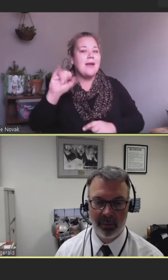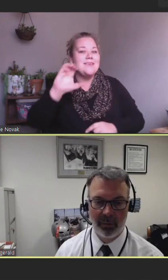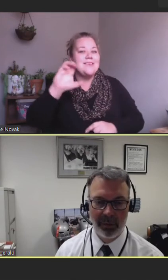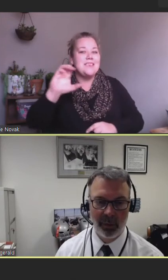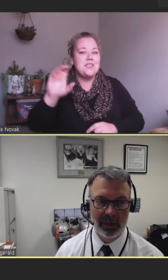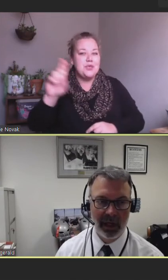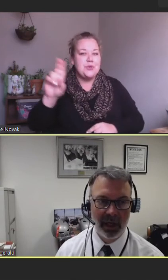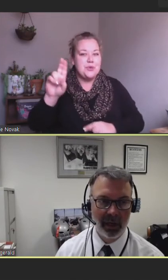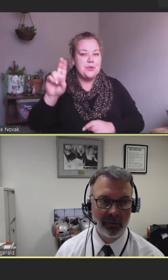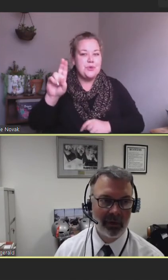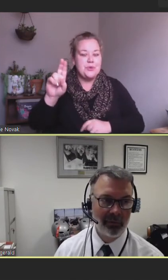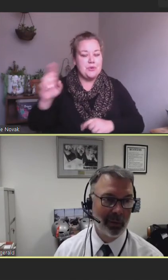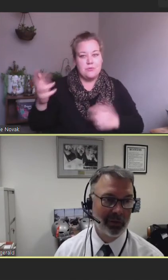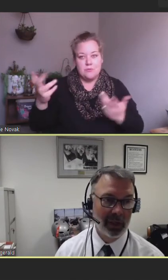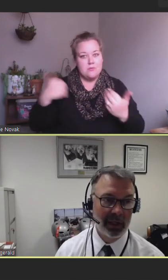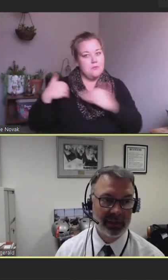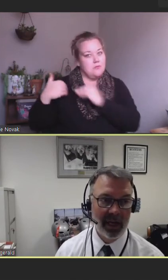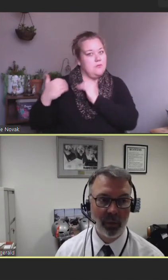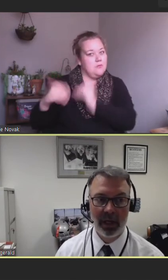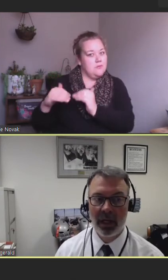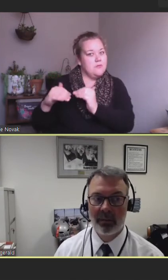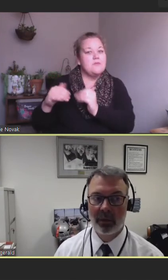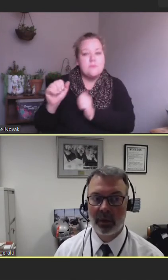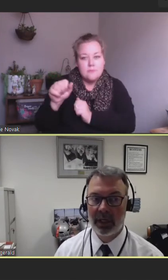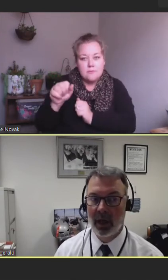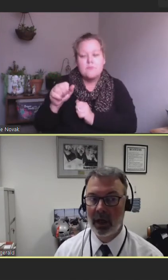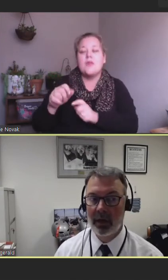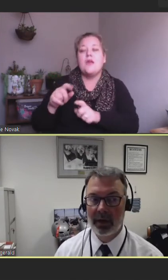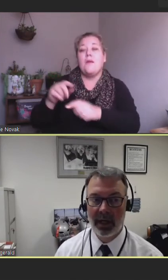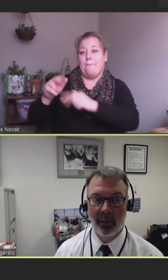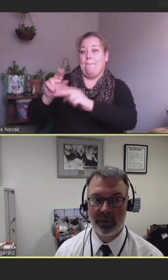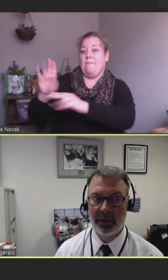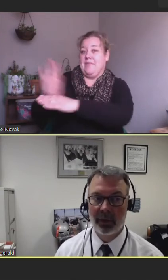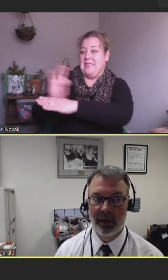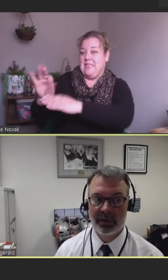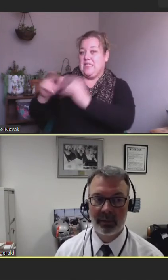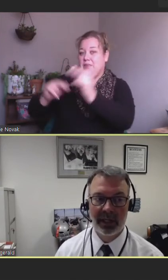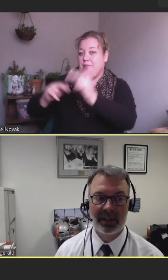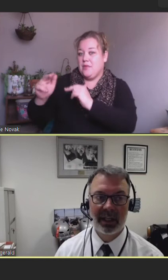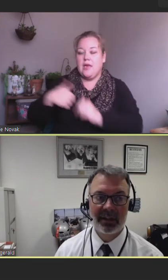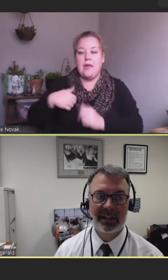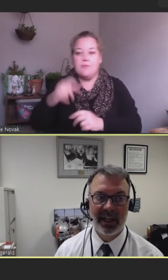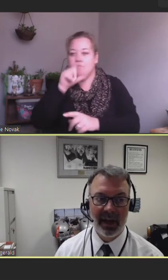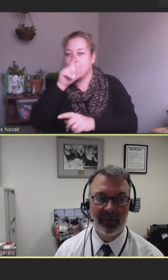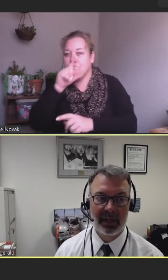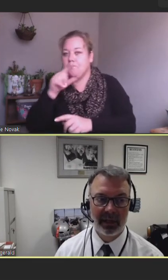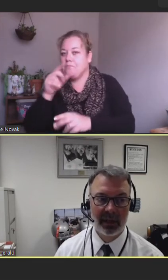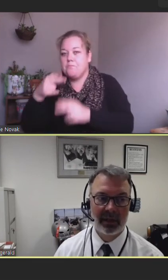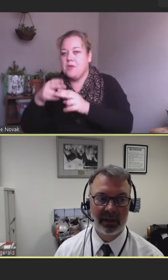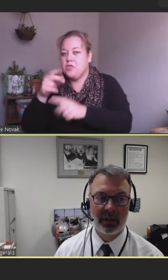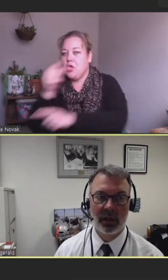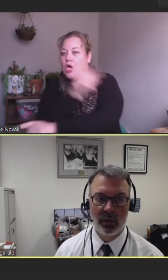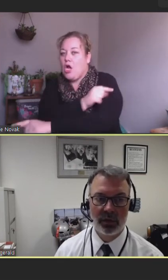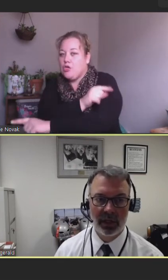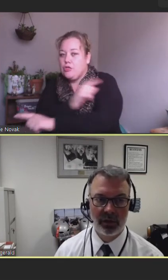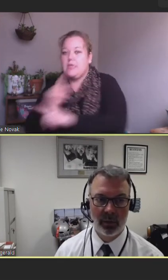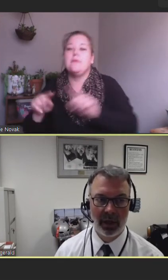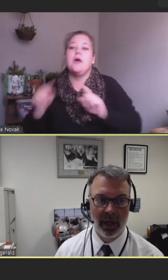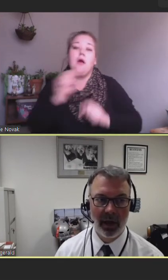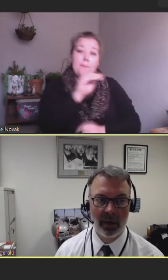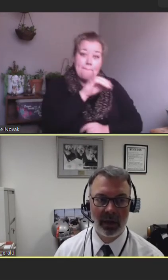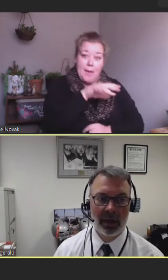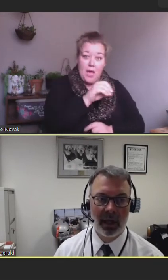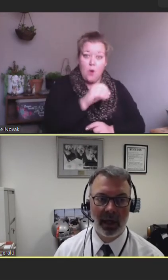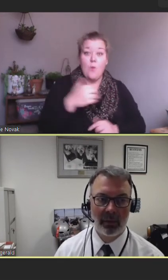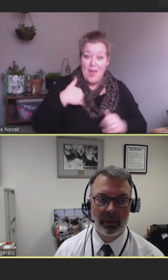a finite number of people we can take care of from a facility standpoint, but really in our area, and I won't speak for Gunderson, but it's the staffing that's the huge issue right